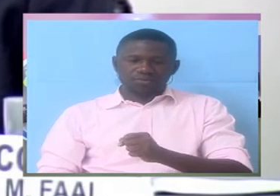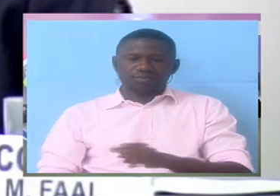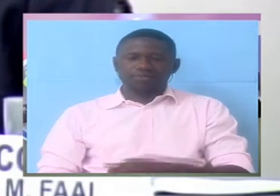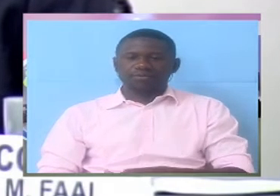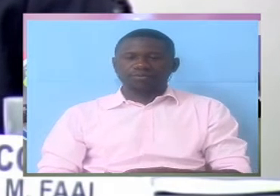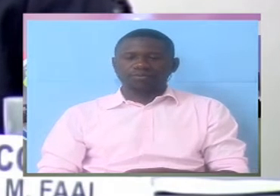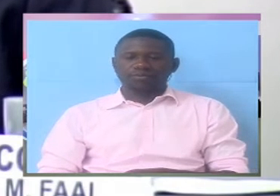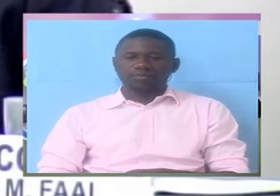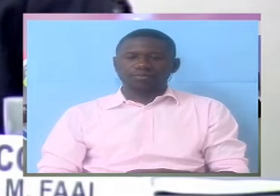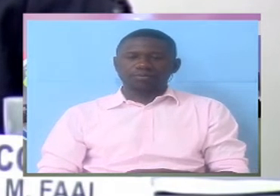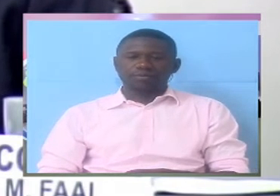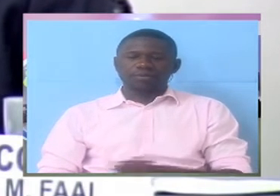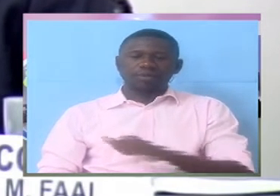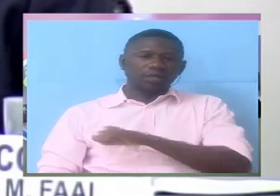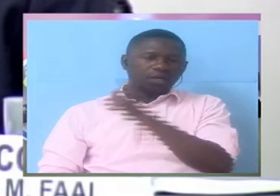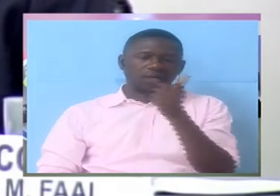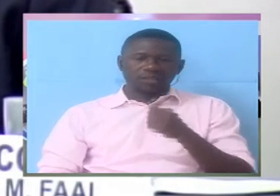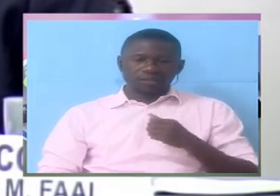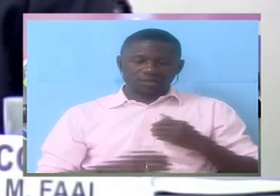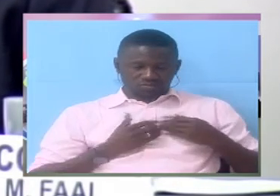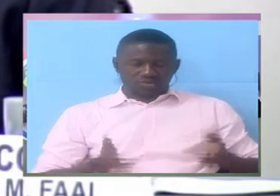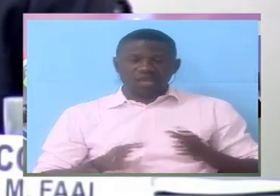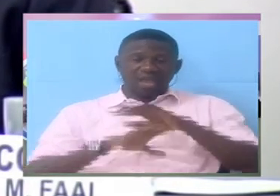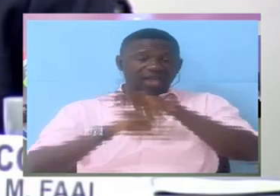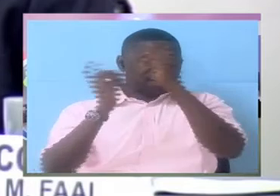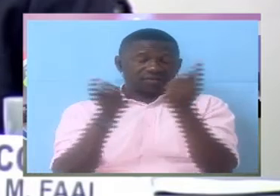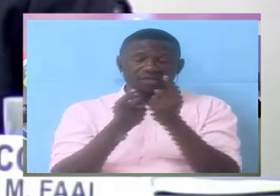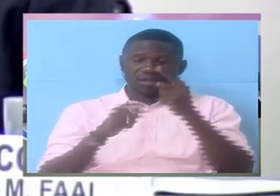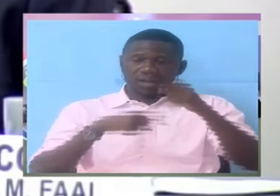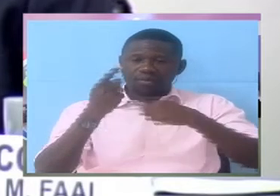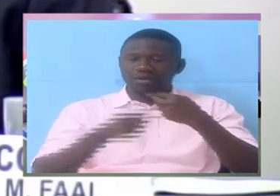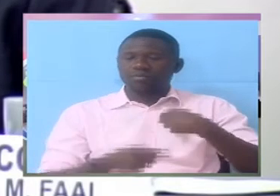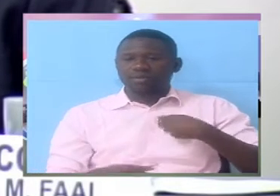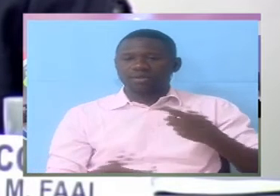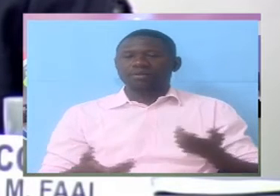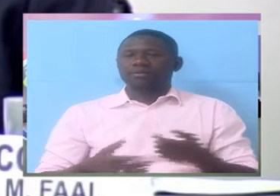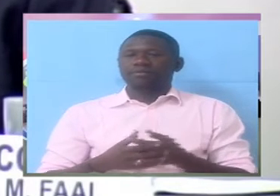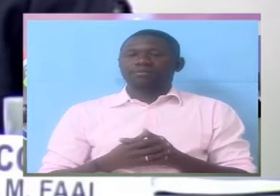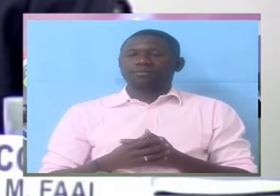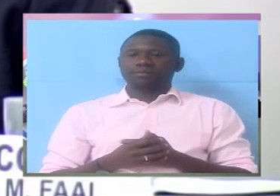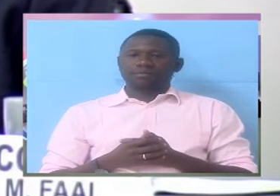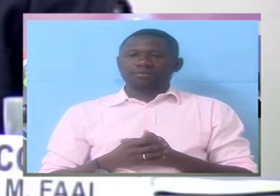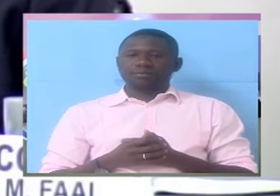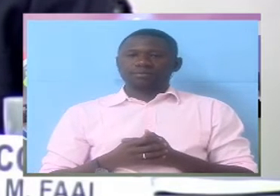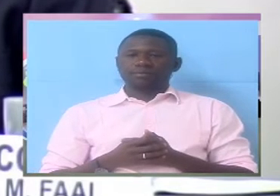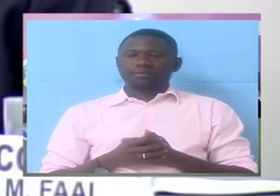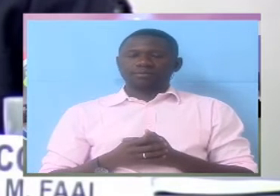domandi. And he revealed everything about me. Atenata na kumo bevu ntela kuro.